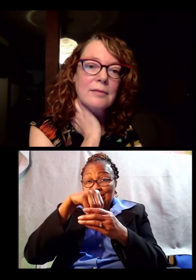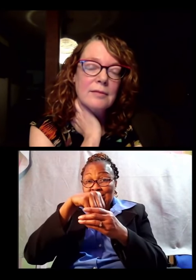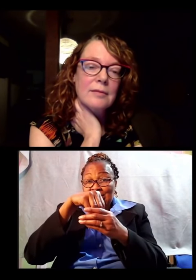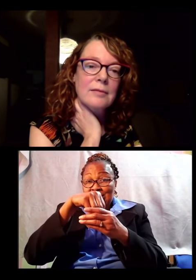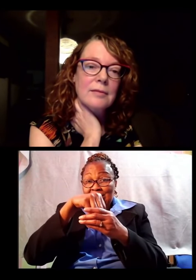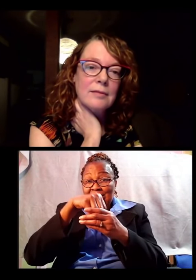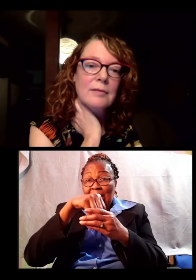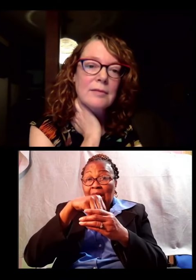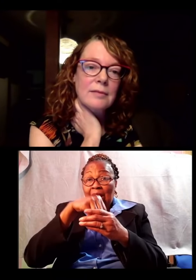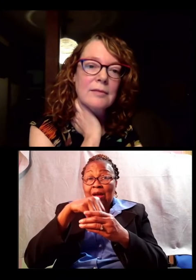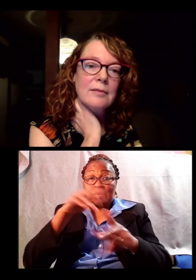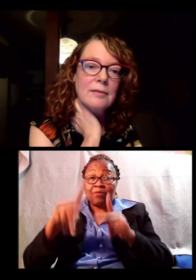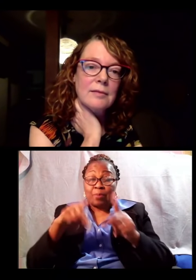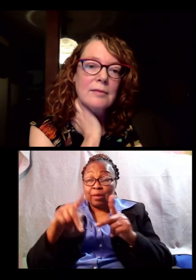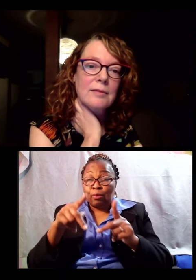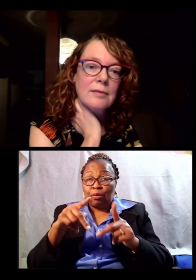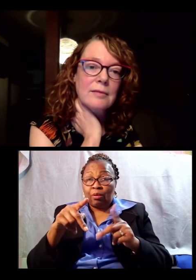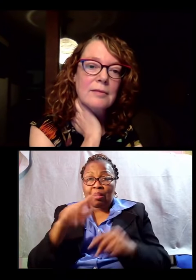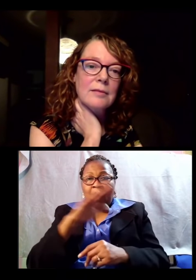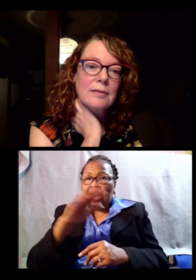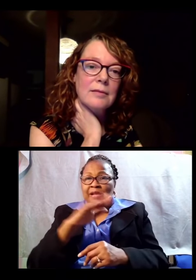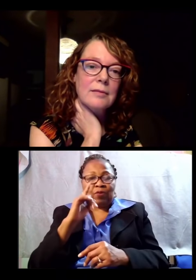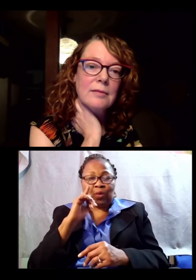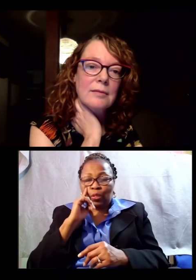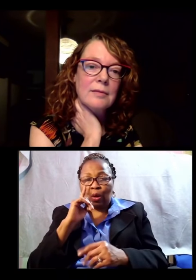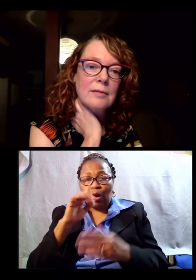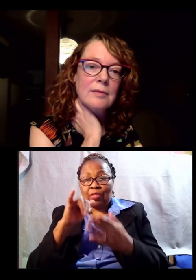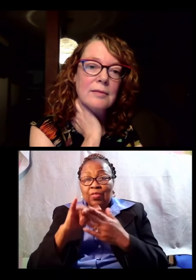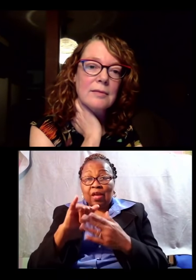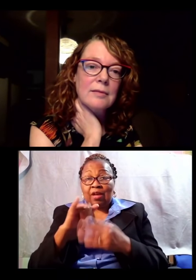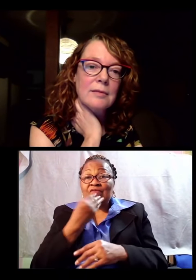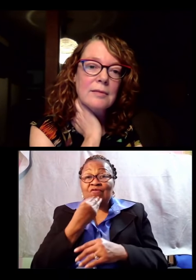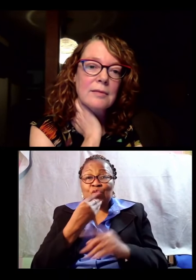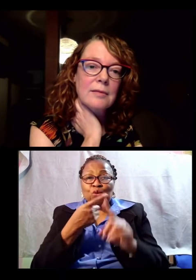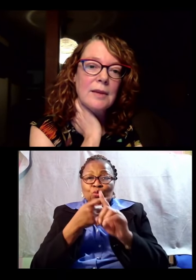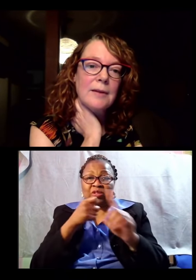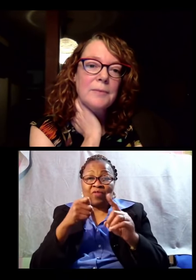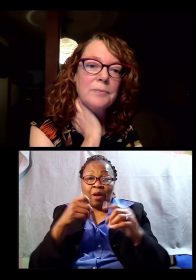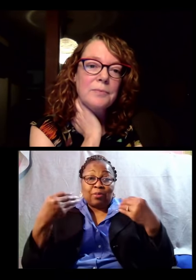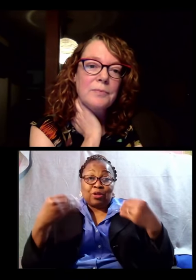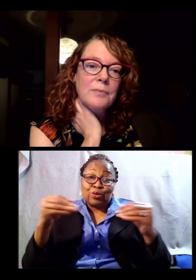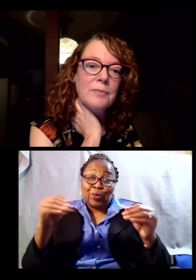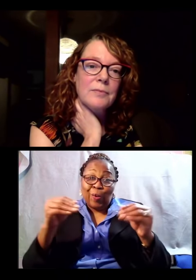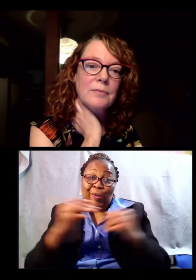biological beings. I never thought that food came from the supermarket.